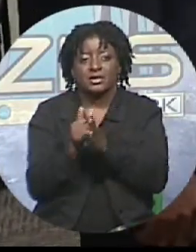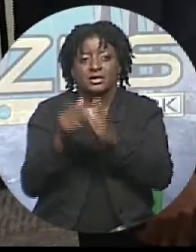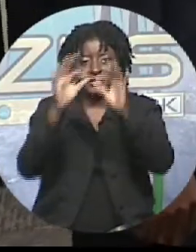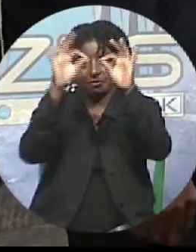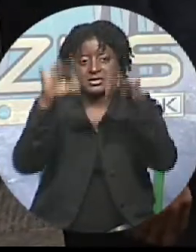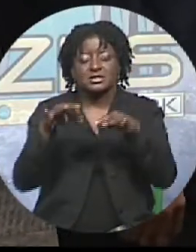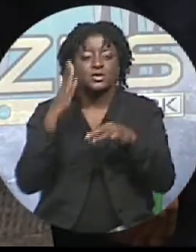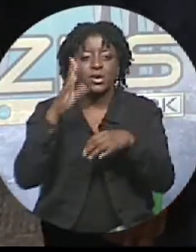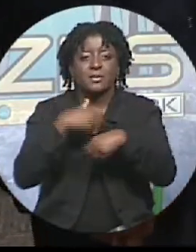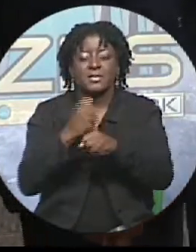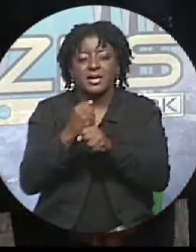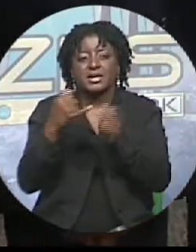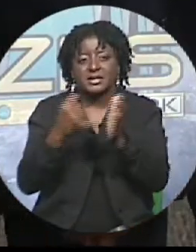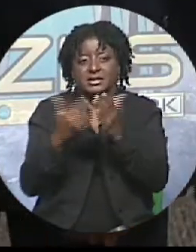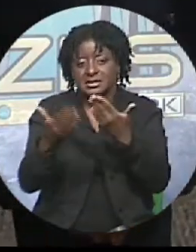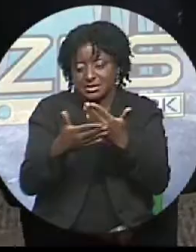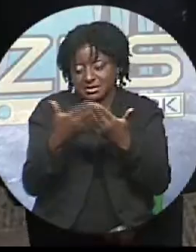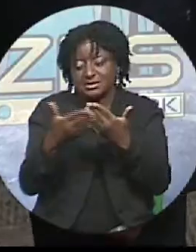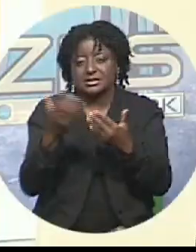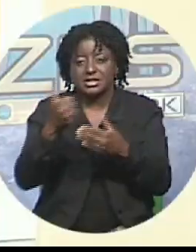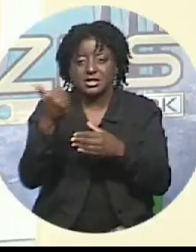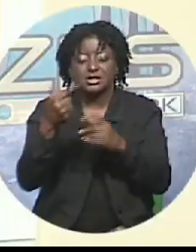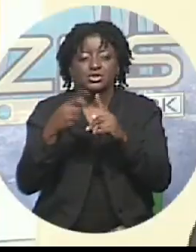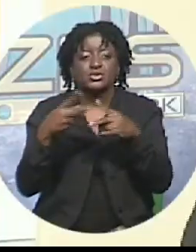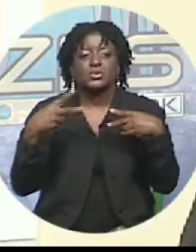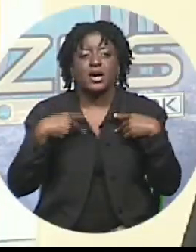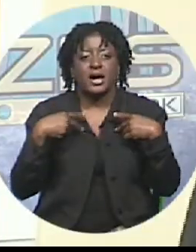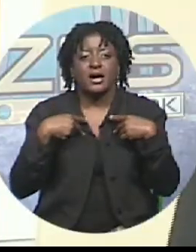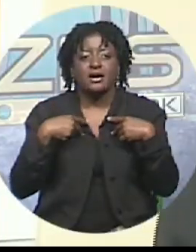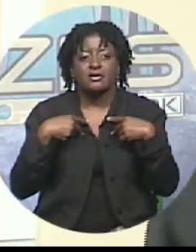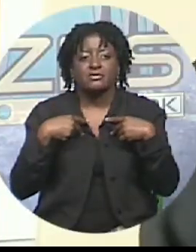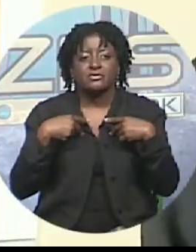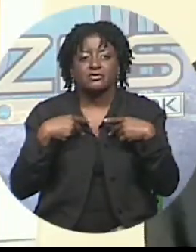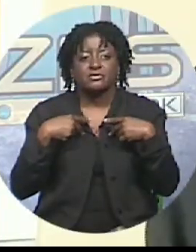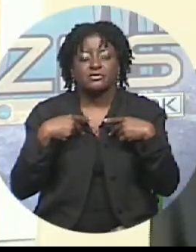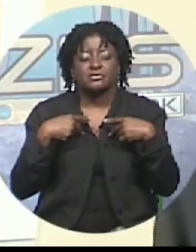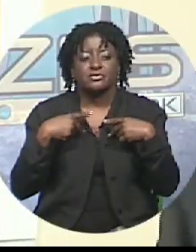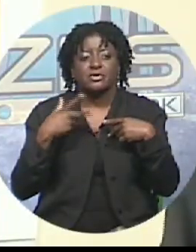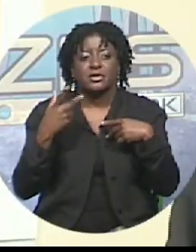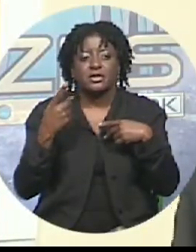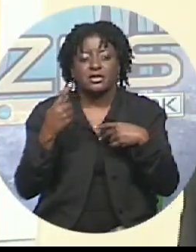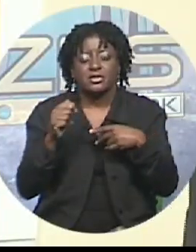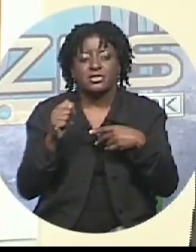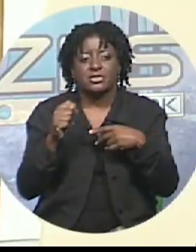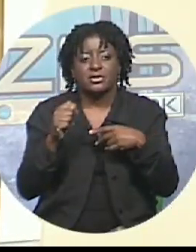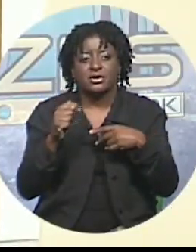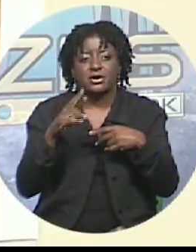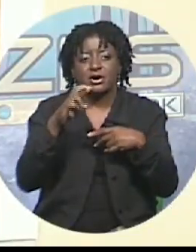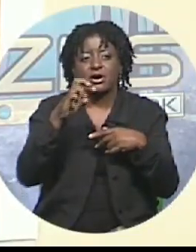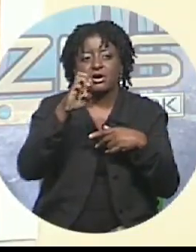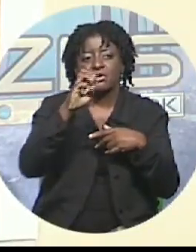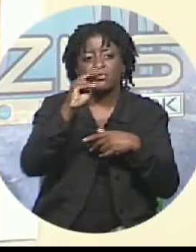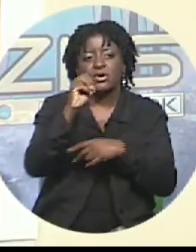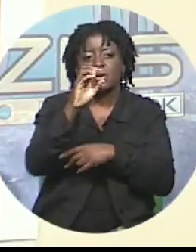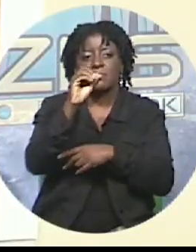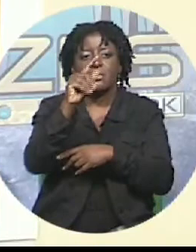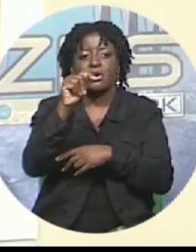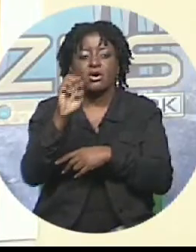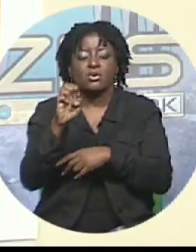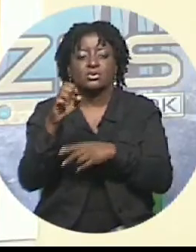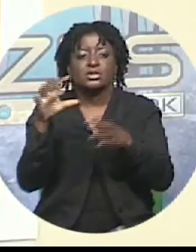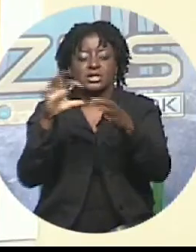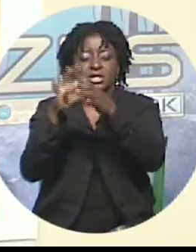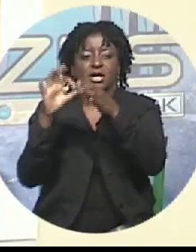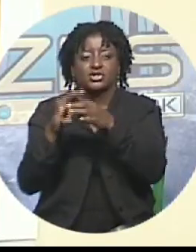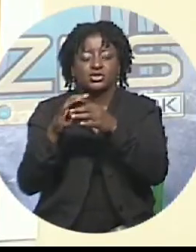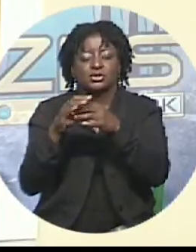for people to have the remote connection, say for video conferencing and the like. That's going to be